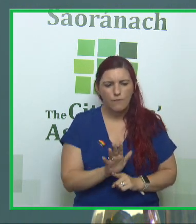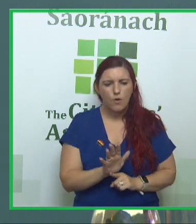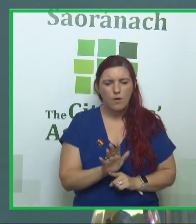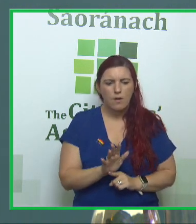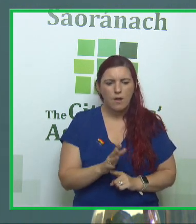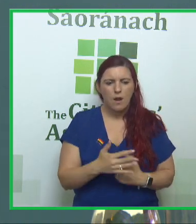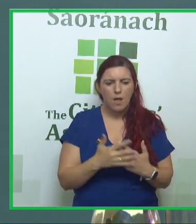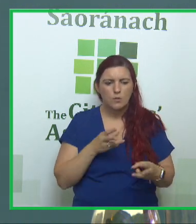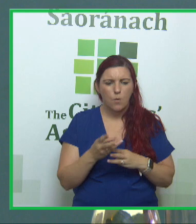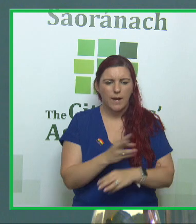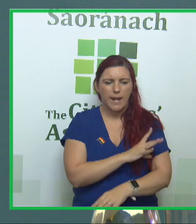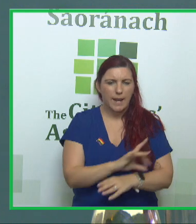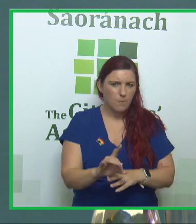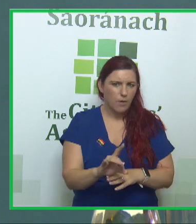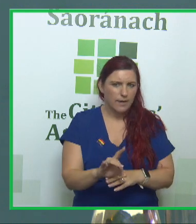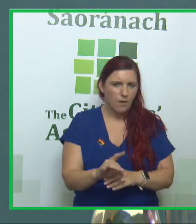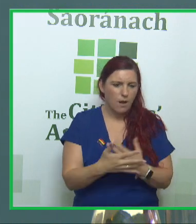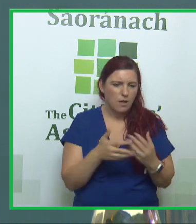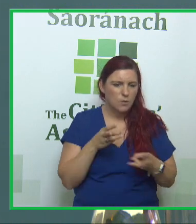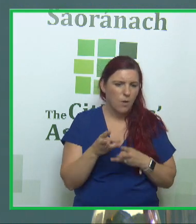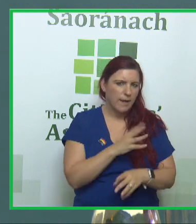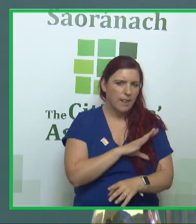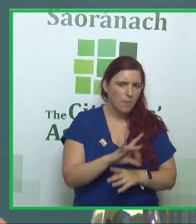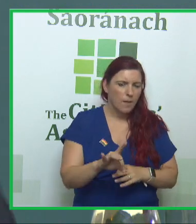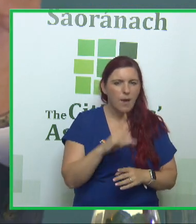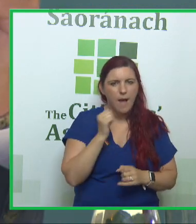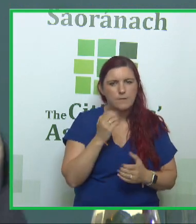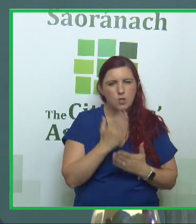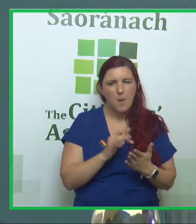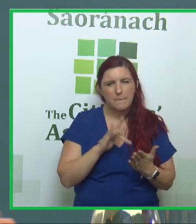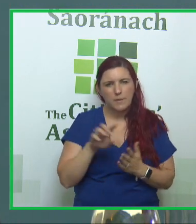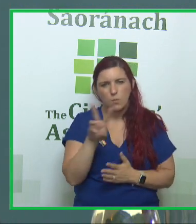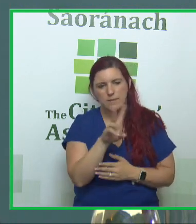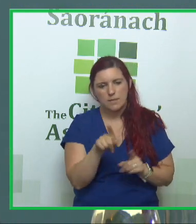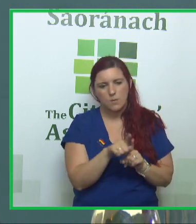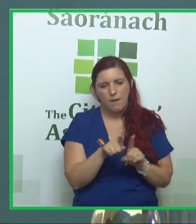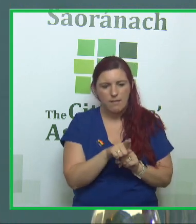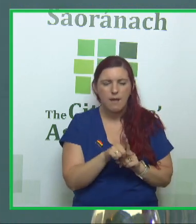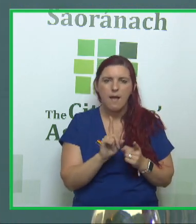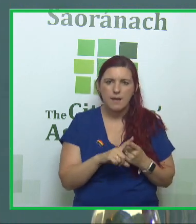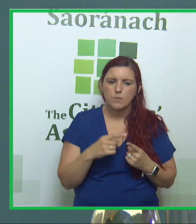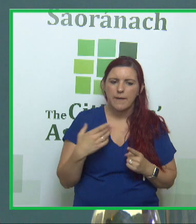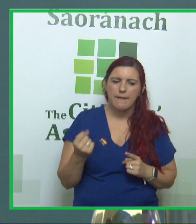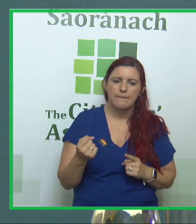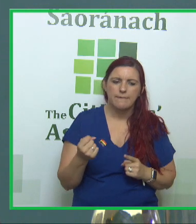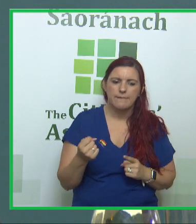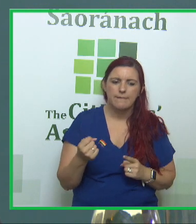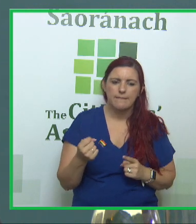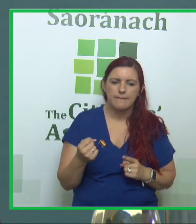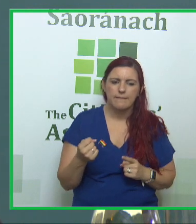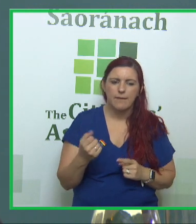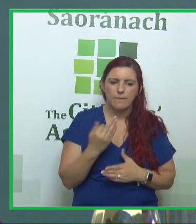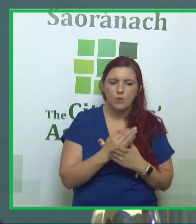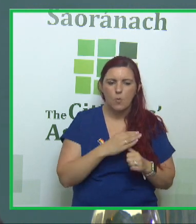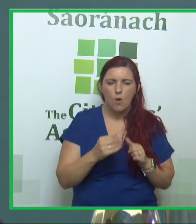work in Limerick, where the lion's share of the work is, but we do cover the Midwest, and the van that we have with us, that goes, that we have one down there, we go out around there, we have a number